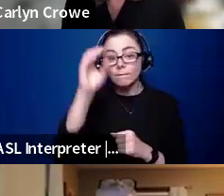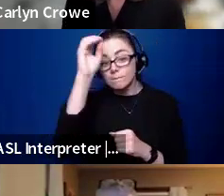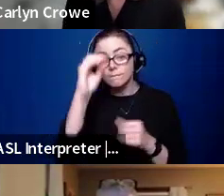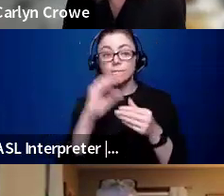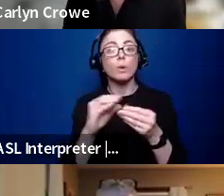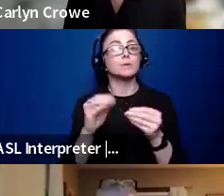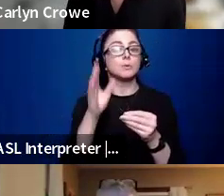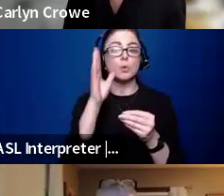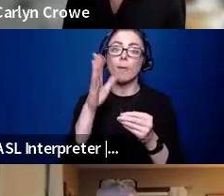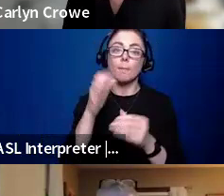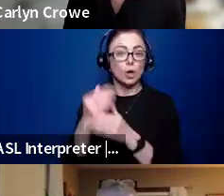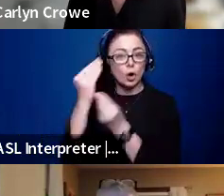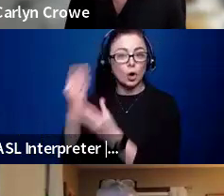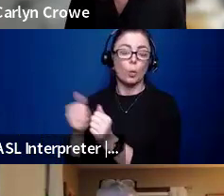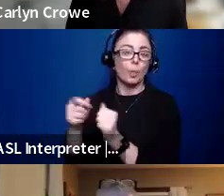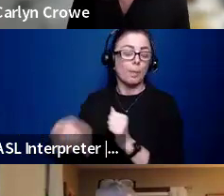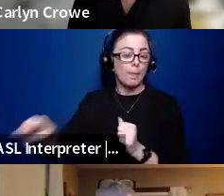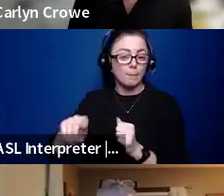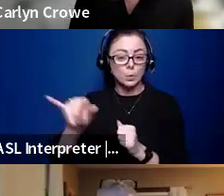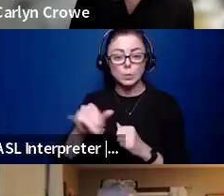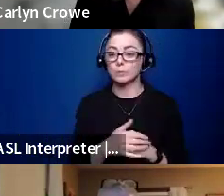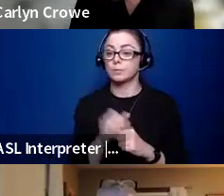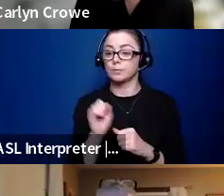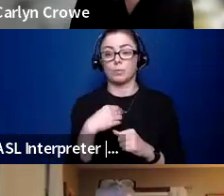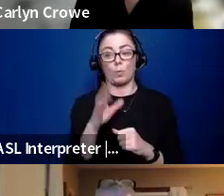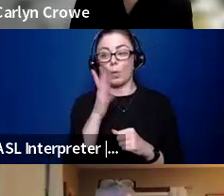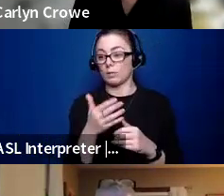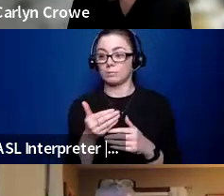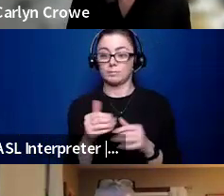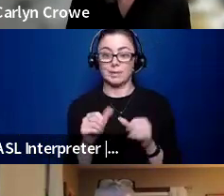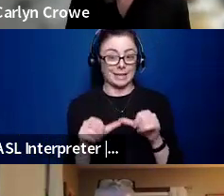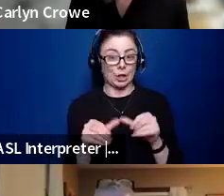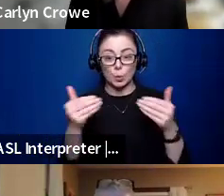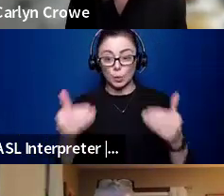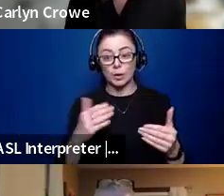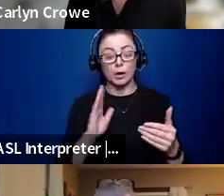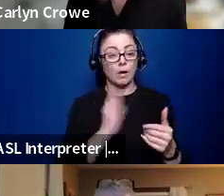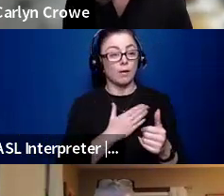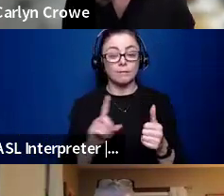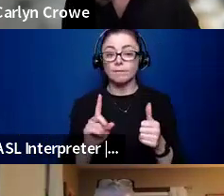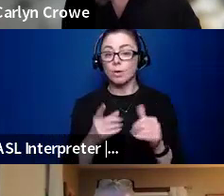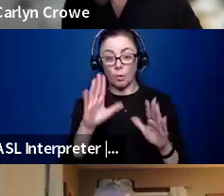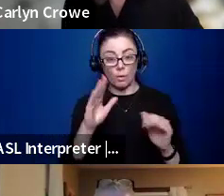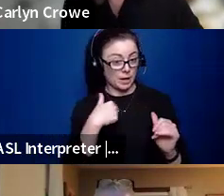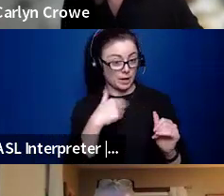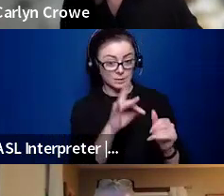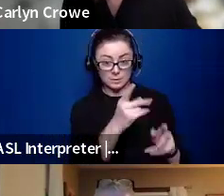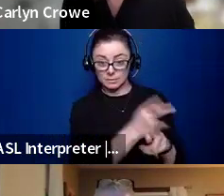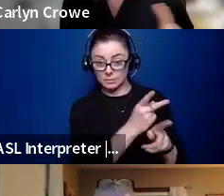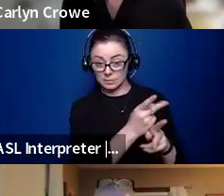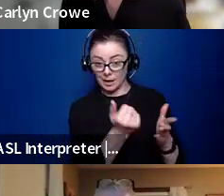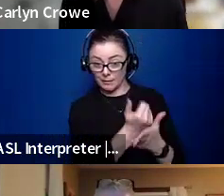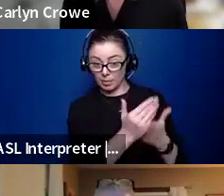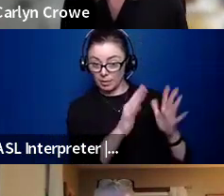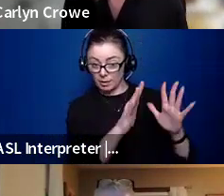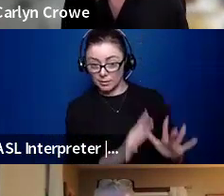move right along and introduce our first host. Hopefully I got through all I needed to tell you. Maybe